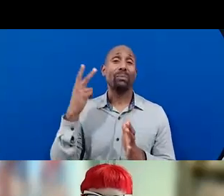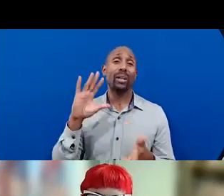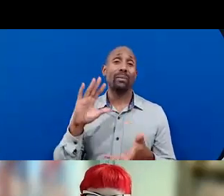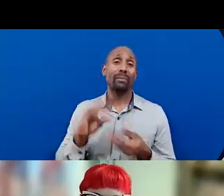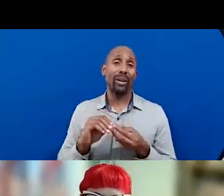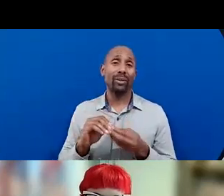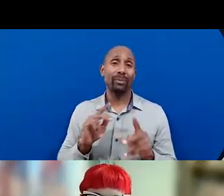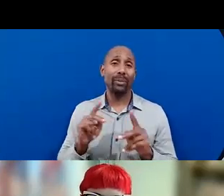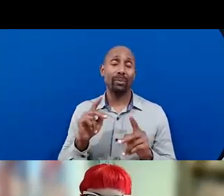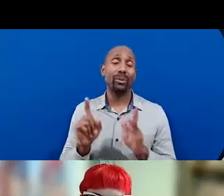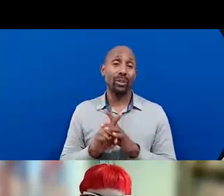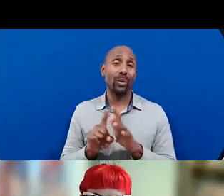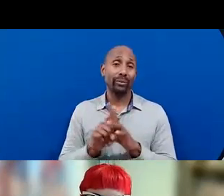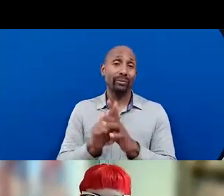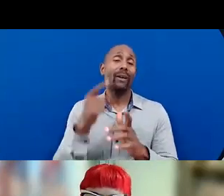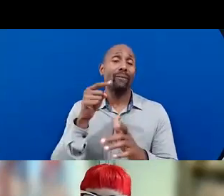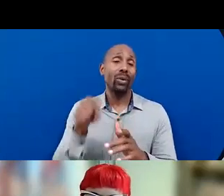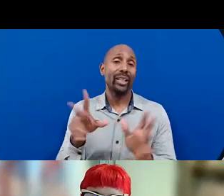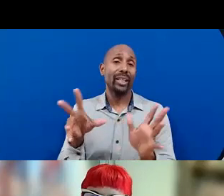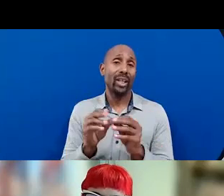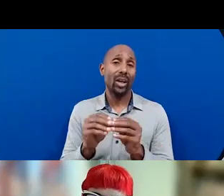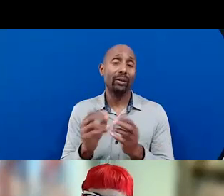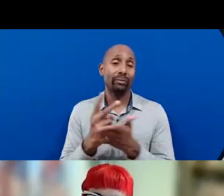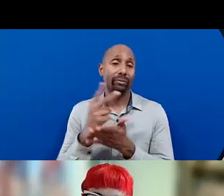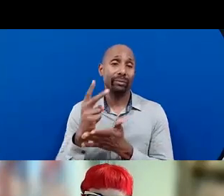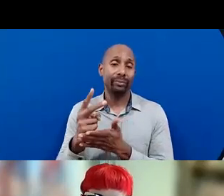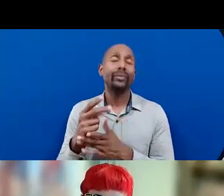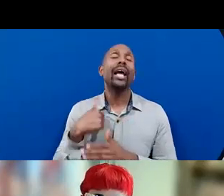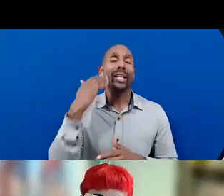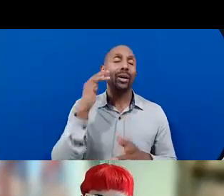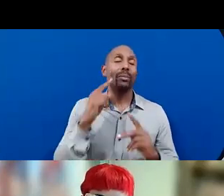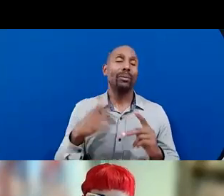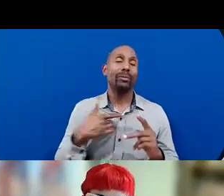it, and unfortunately, it's not going anywhere. So,